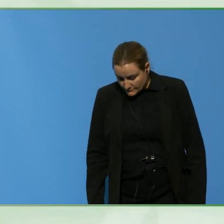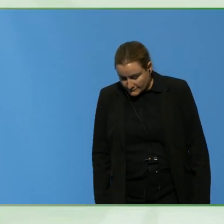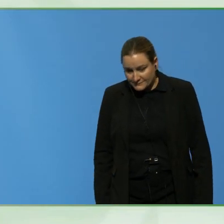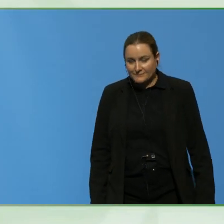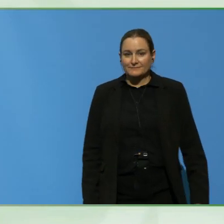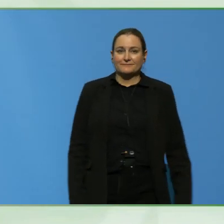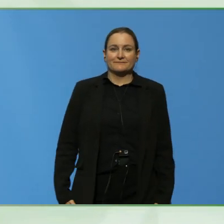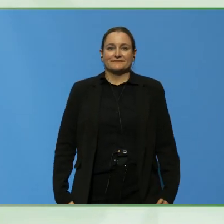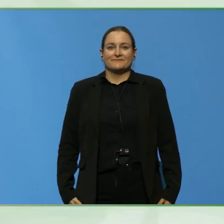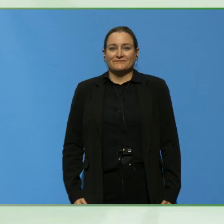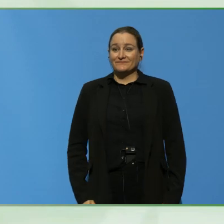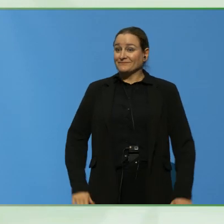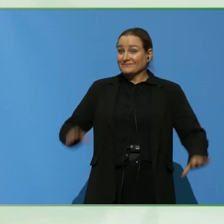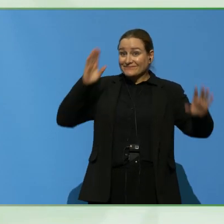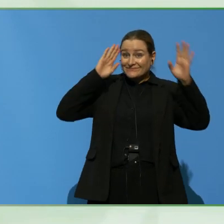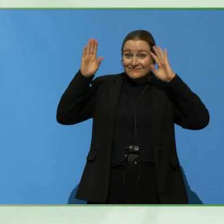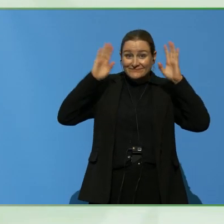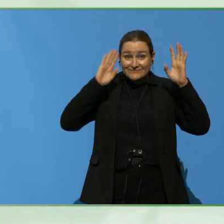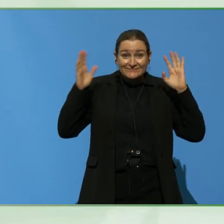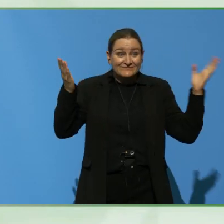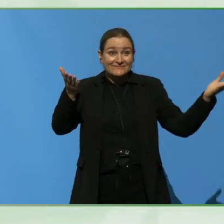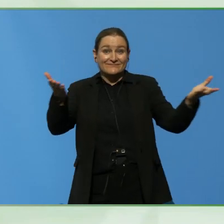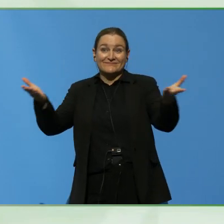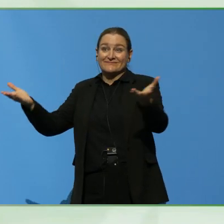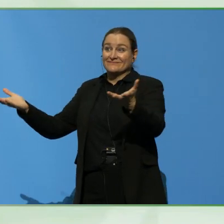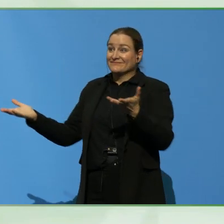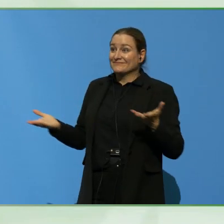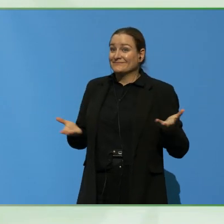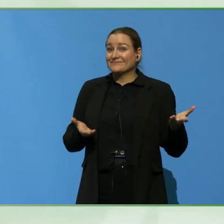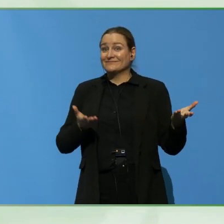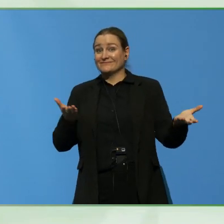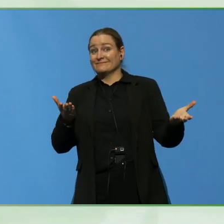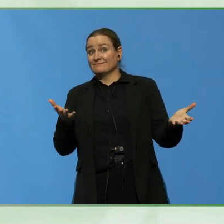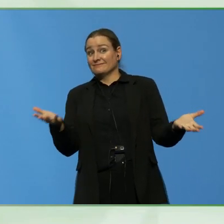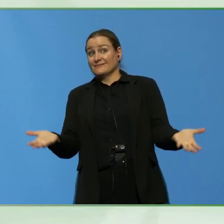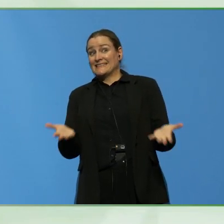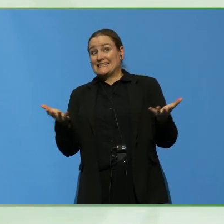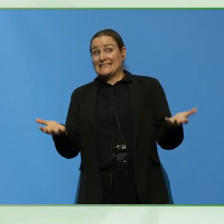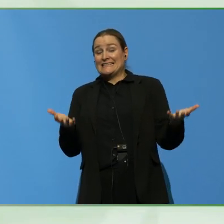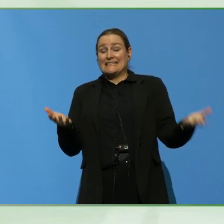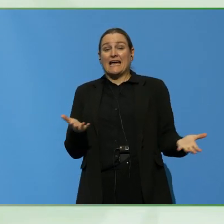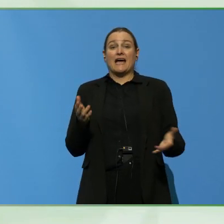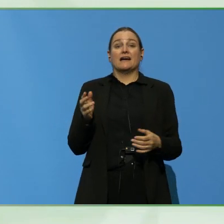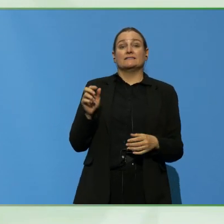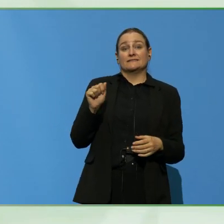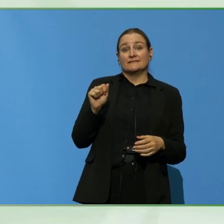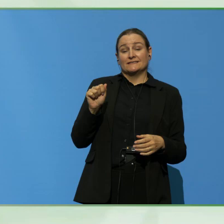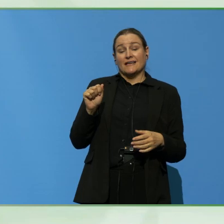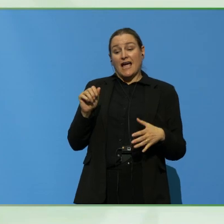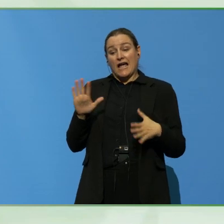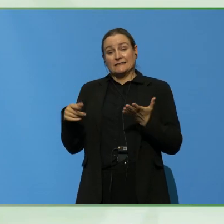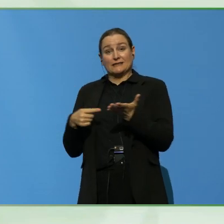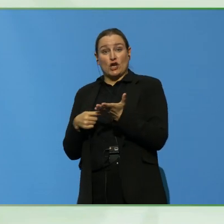Hello, everyone. Do we have any assistive technologies enthusiasts in this room? Make